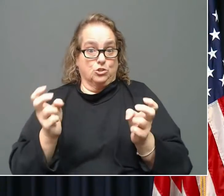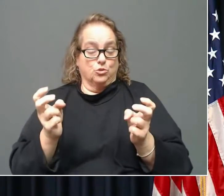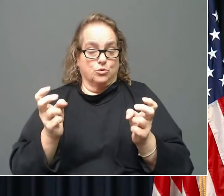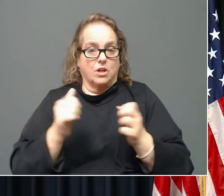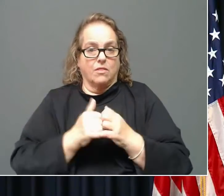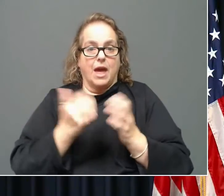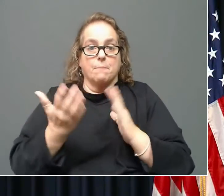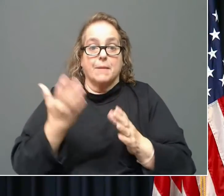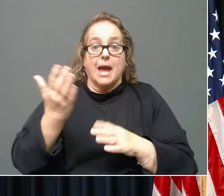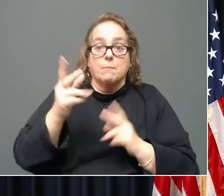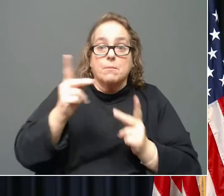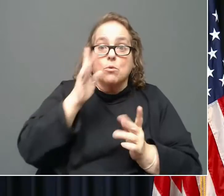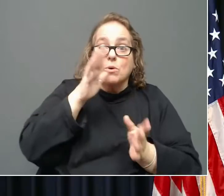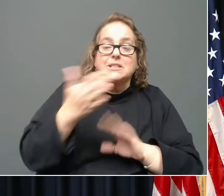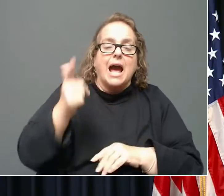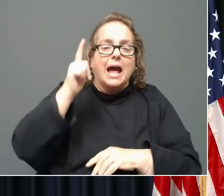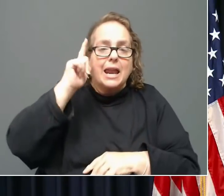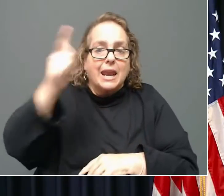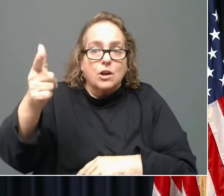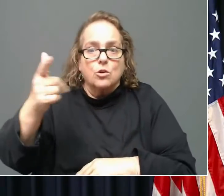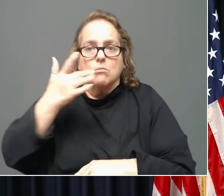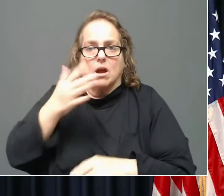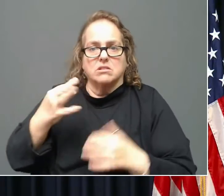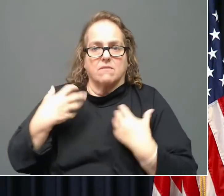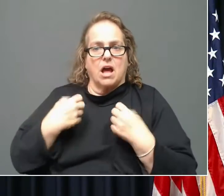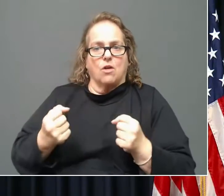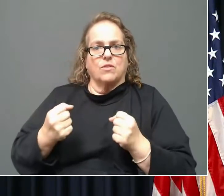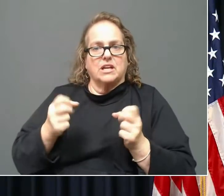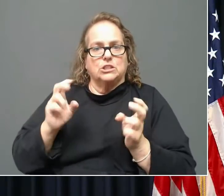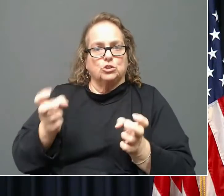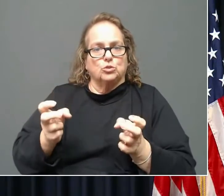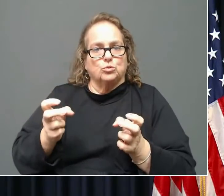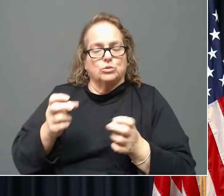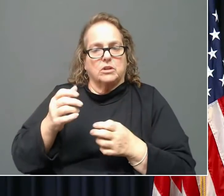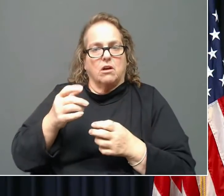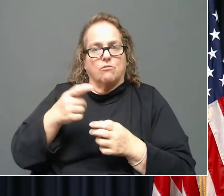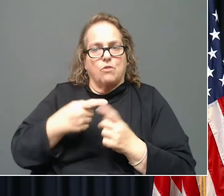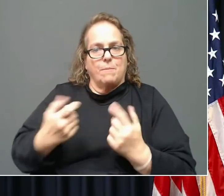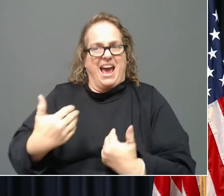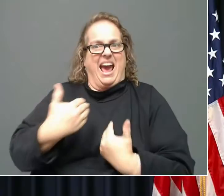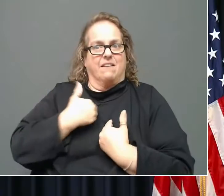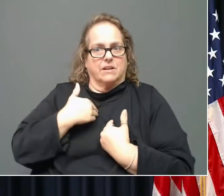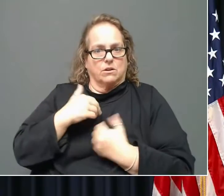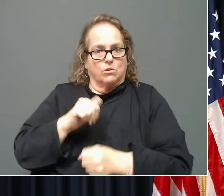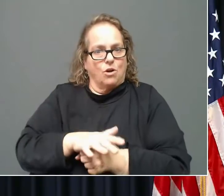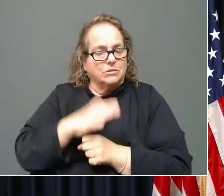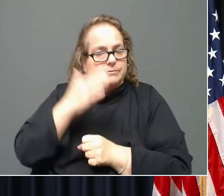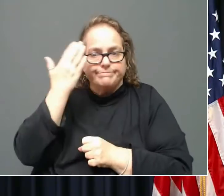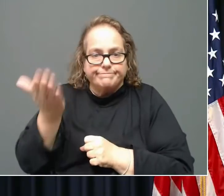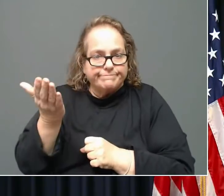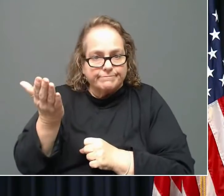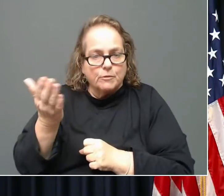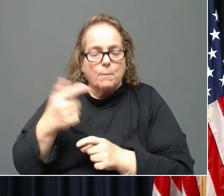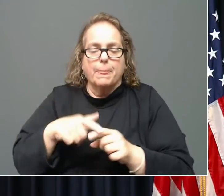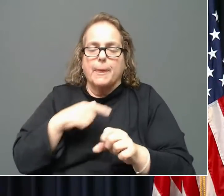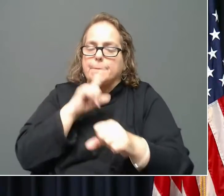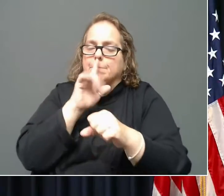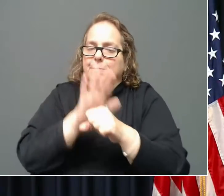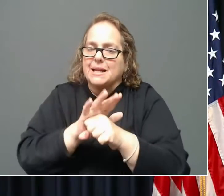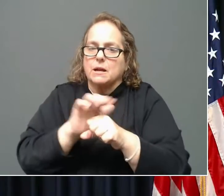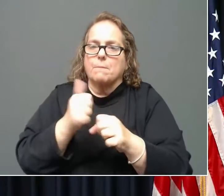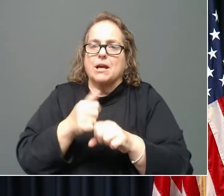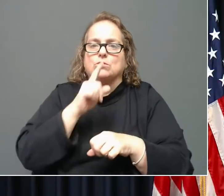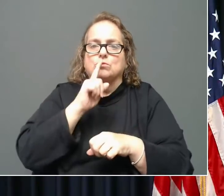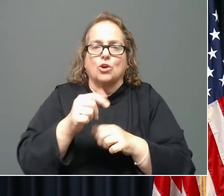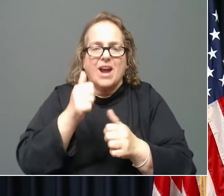later time. But I'm committed to honoring all of those who have been lost and making sure that every single one of them is counted